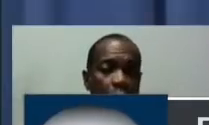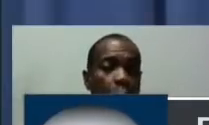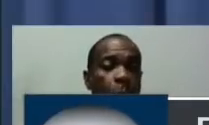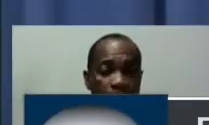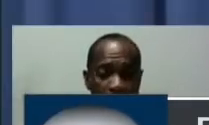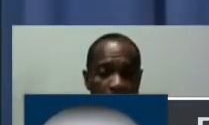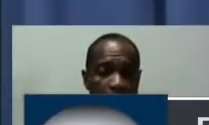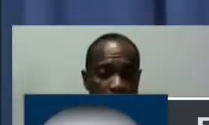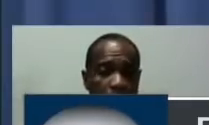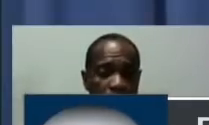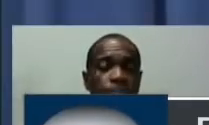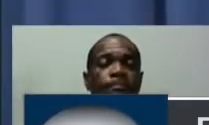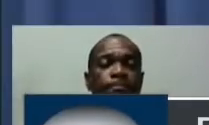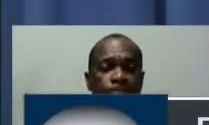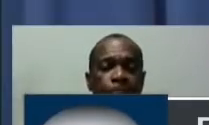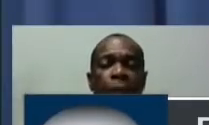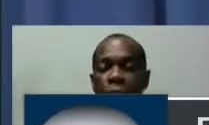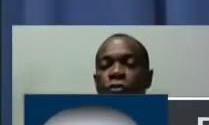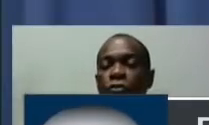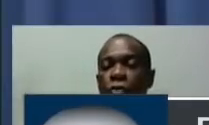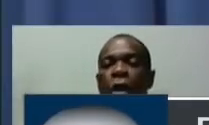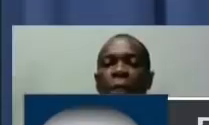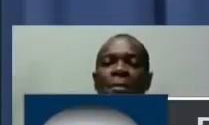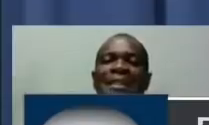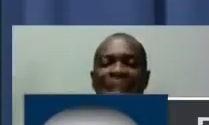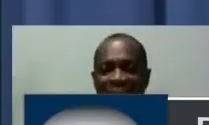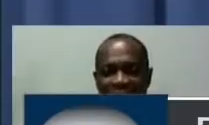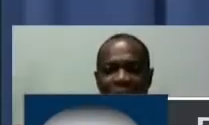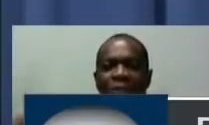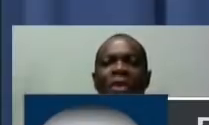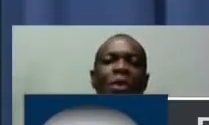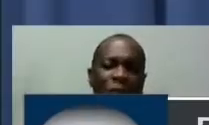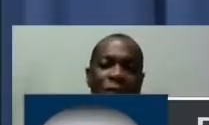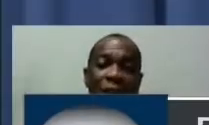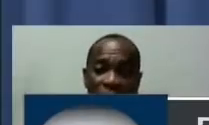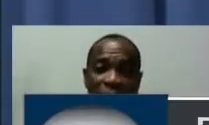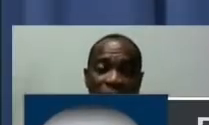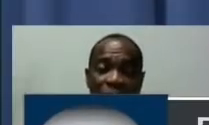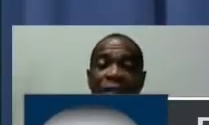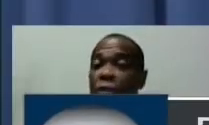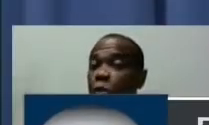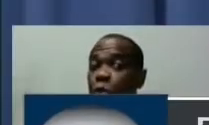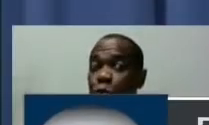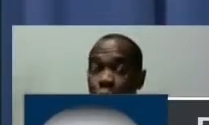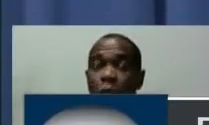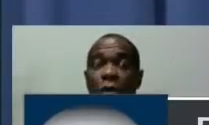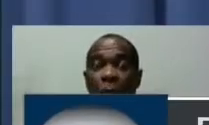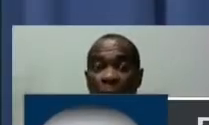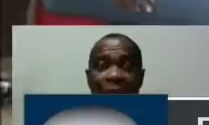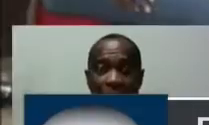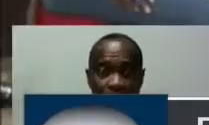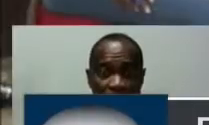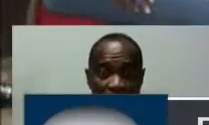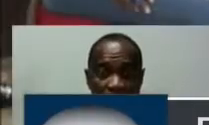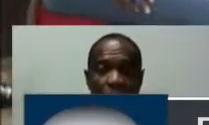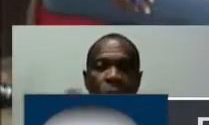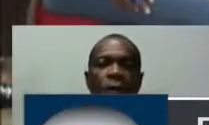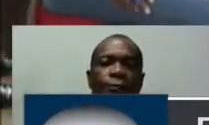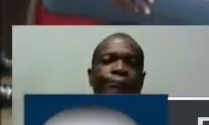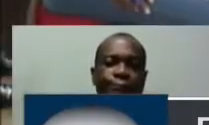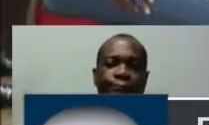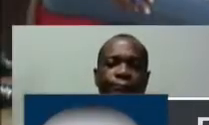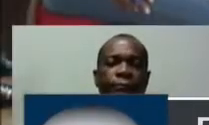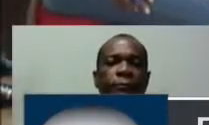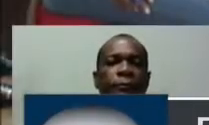for the 5 to 11 age cohort once they become available. Okay? Government depends on the WHO,